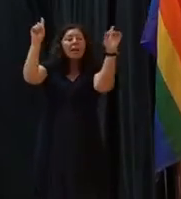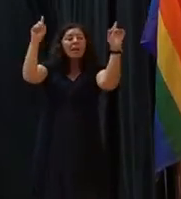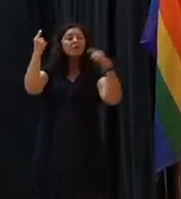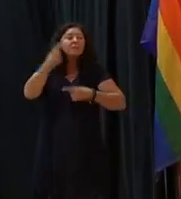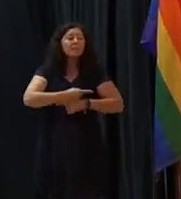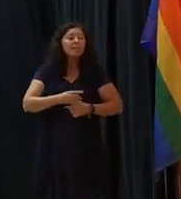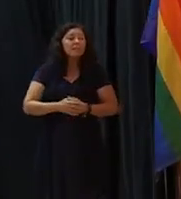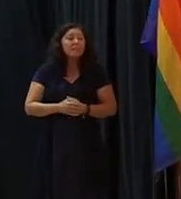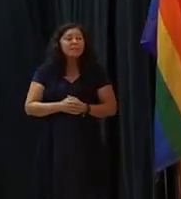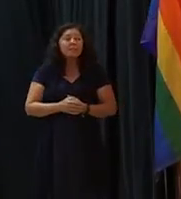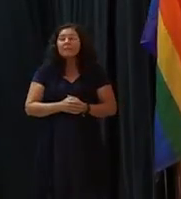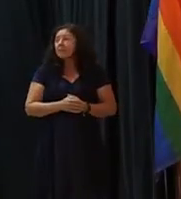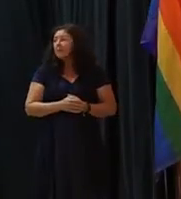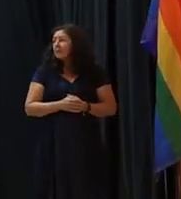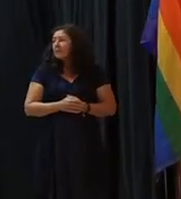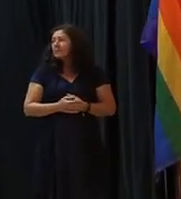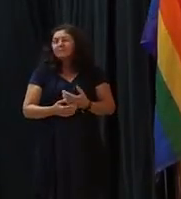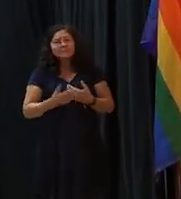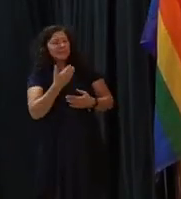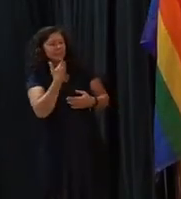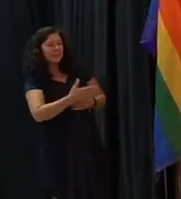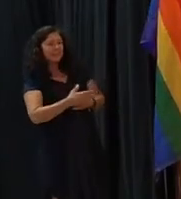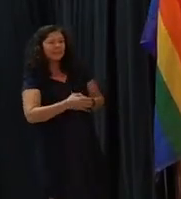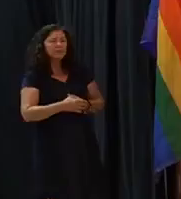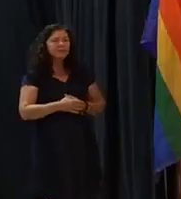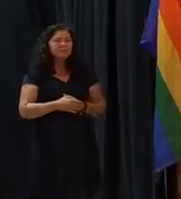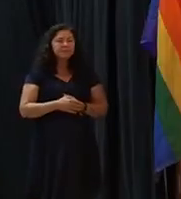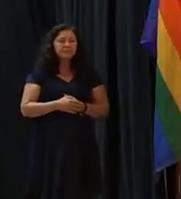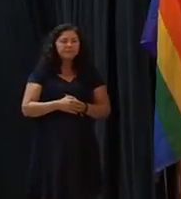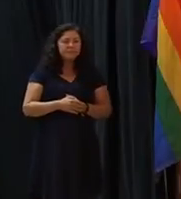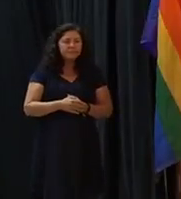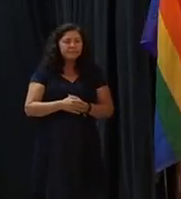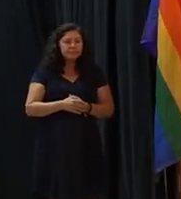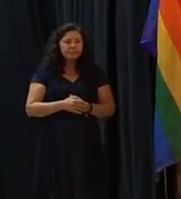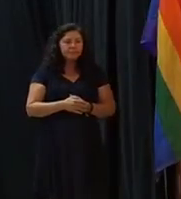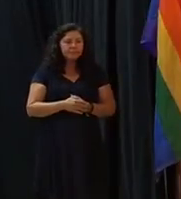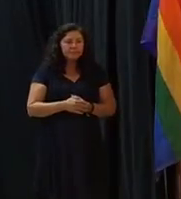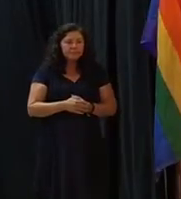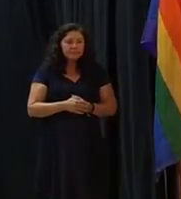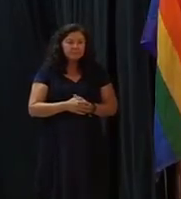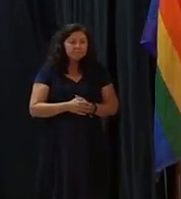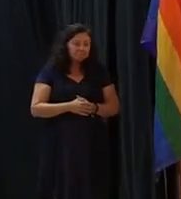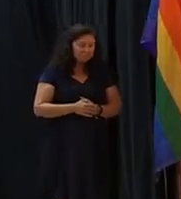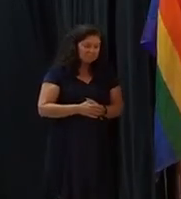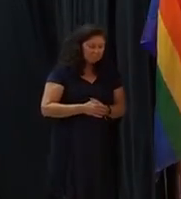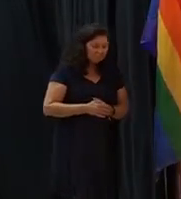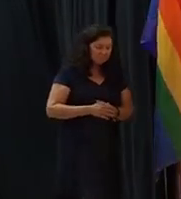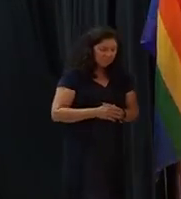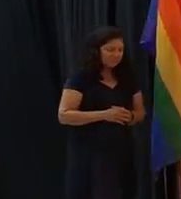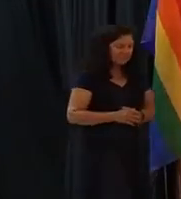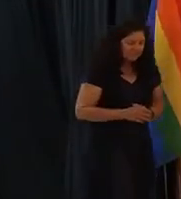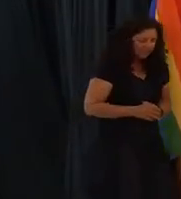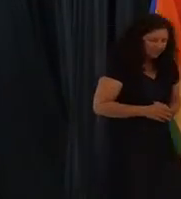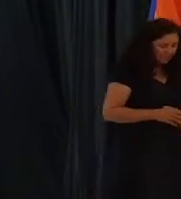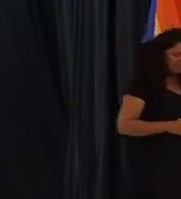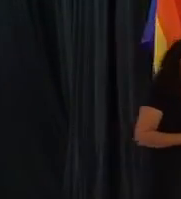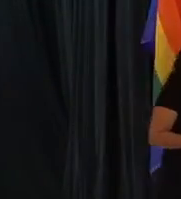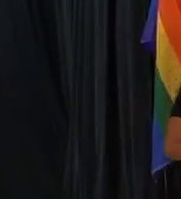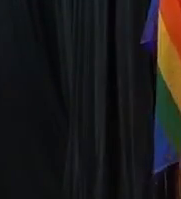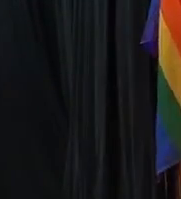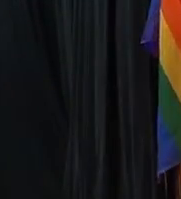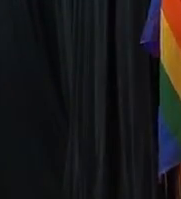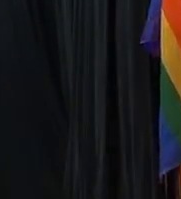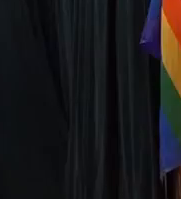day. Thank you. We're going to start with Uganda.